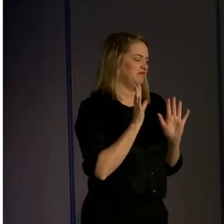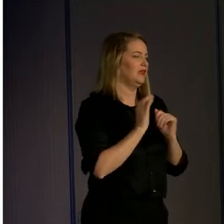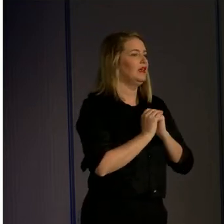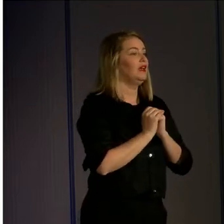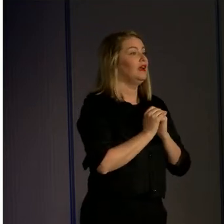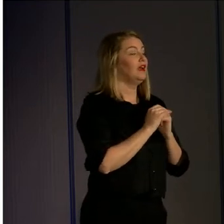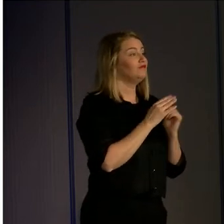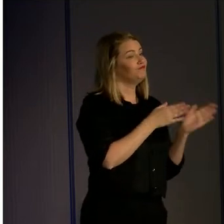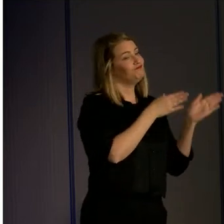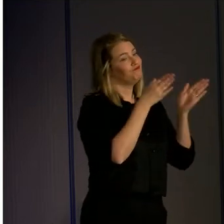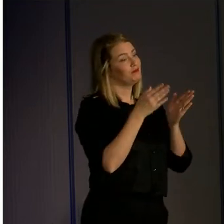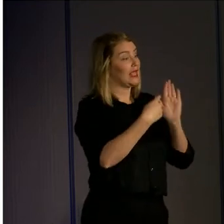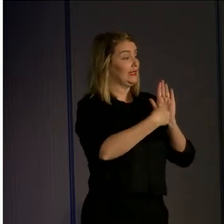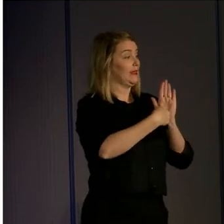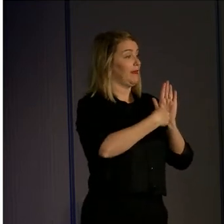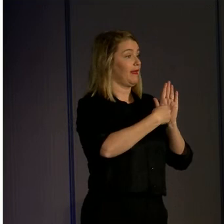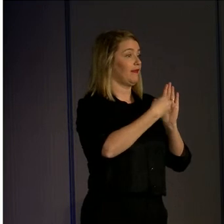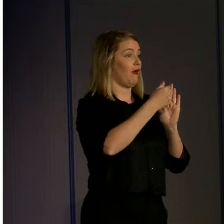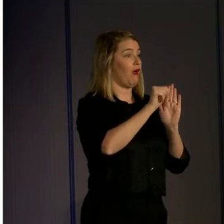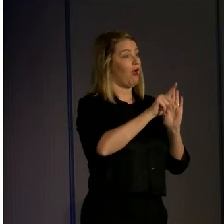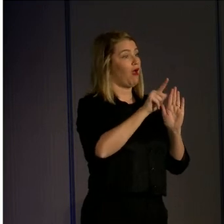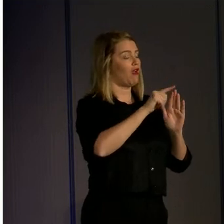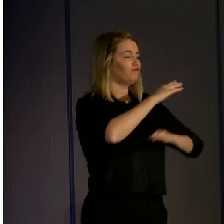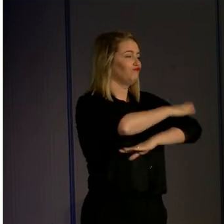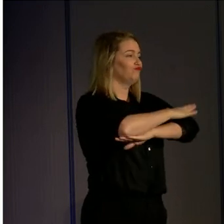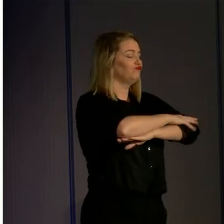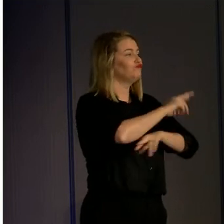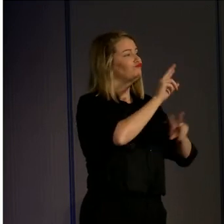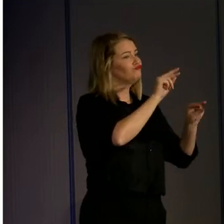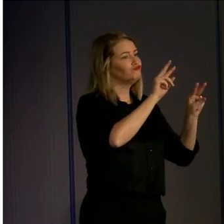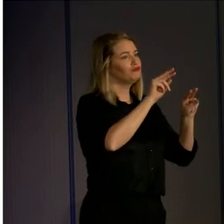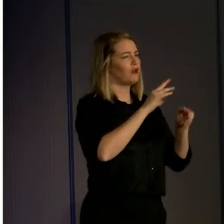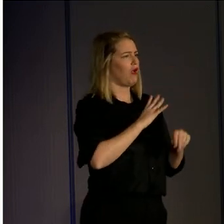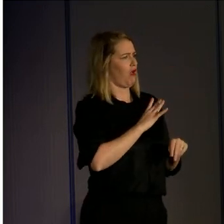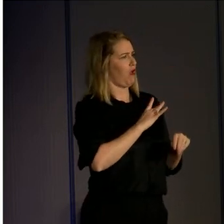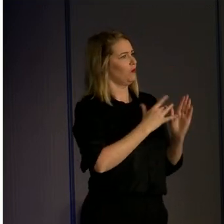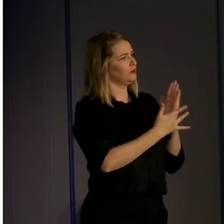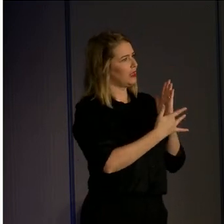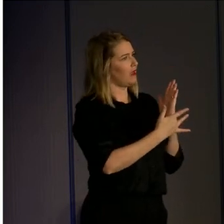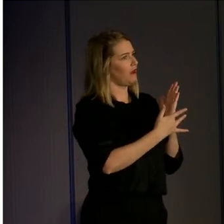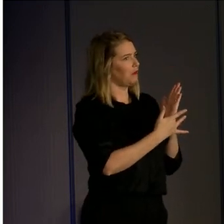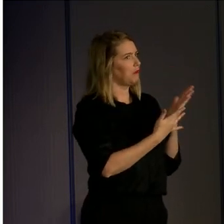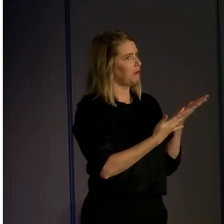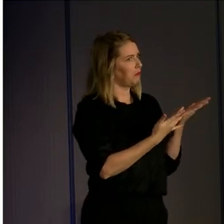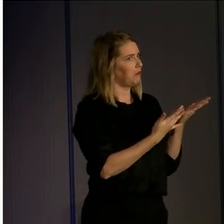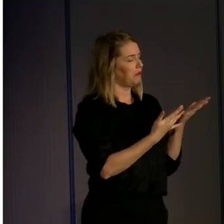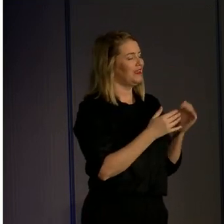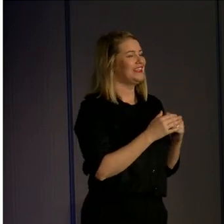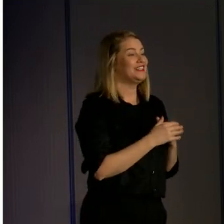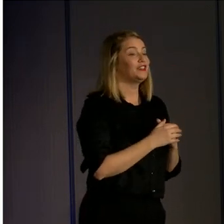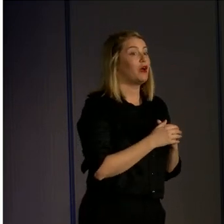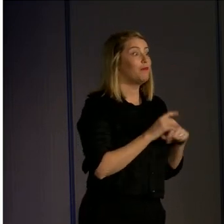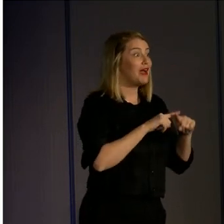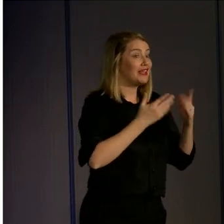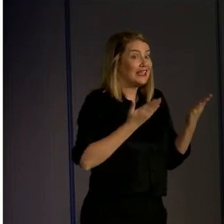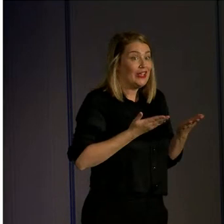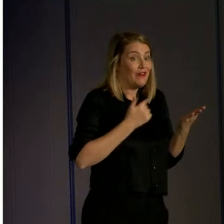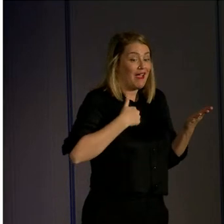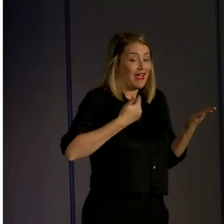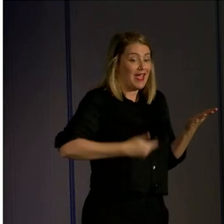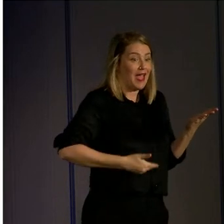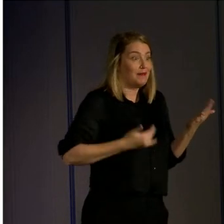And then I went to the exhibit hall and there was some cool tech and all that good stuff. So rest assured, here I am